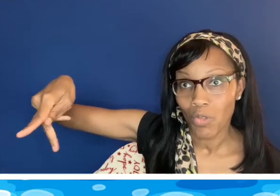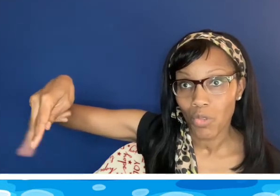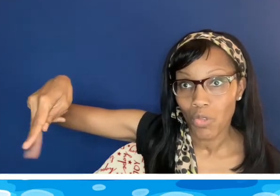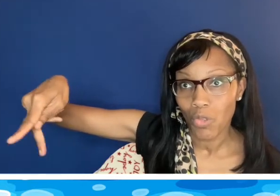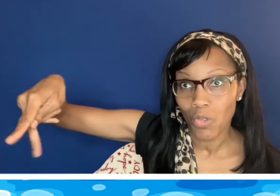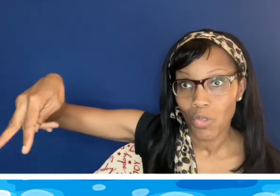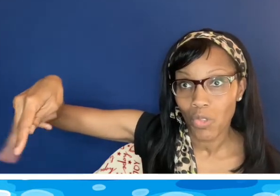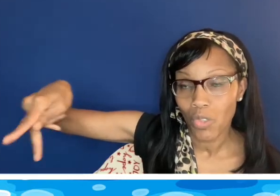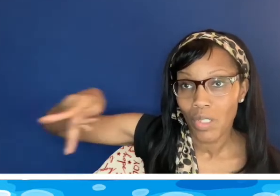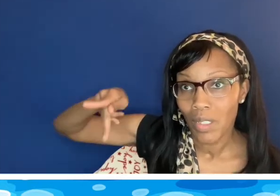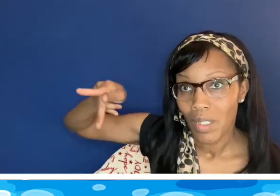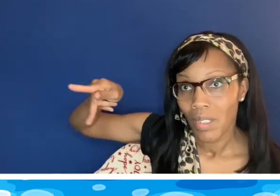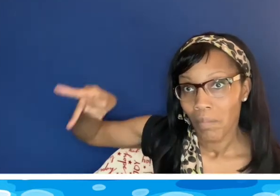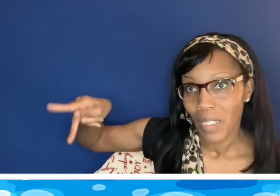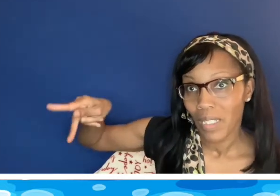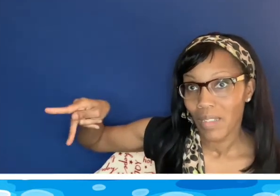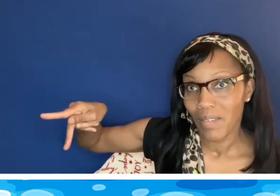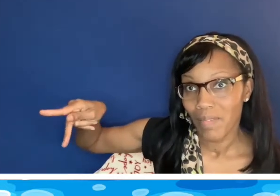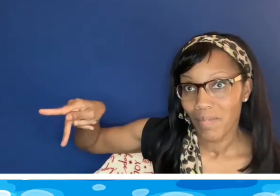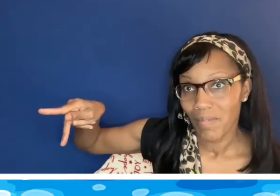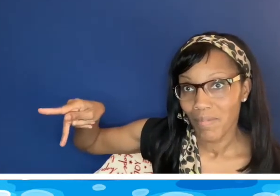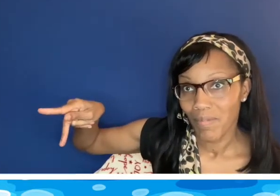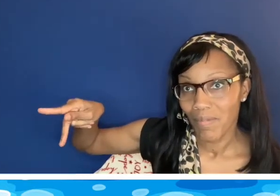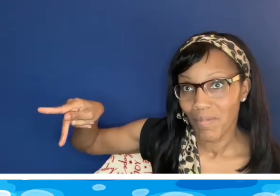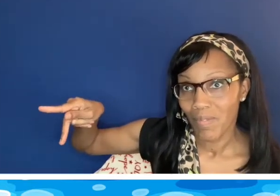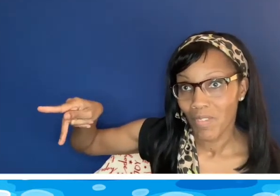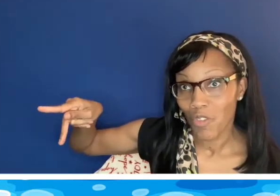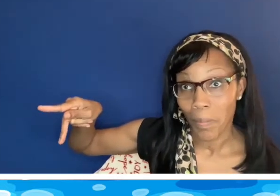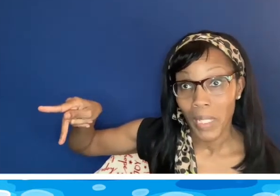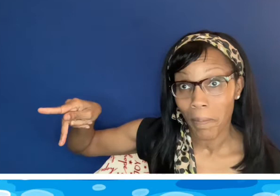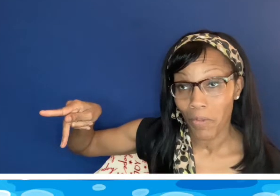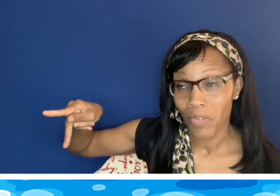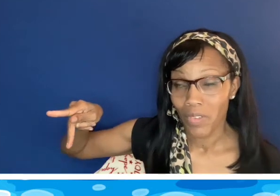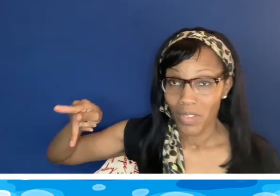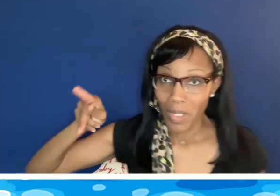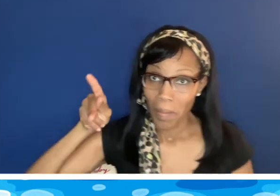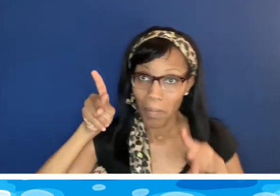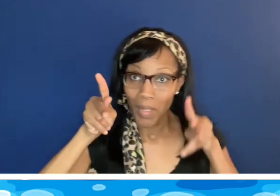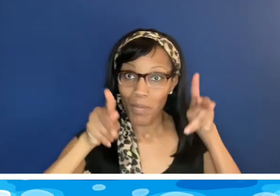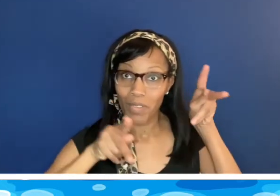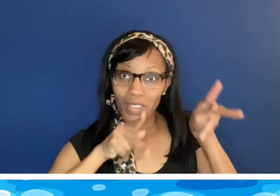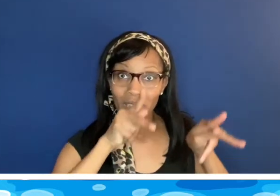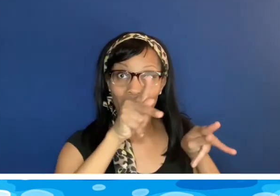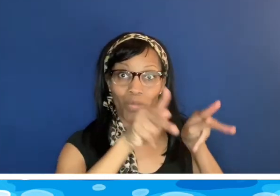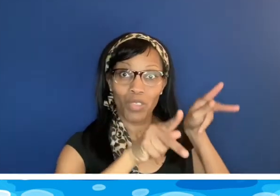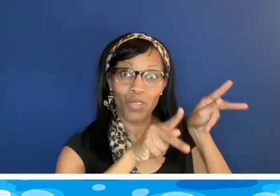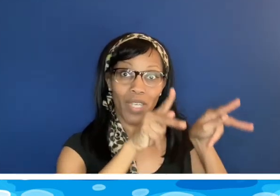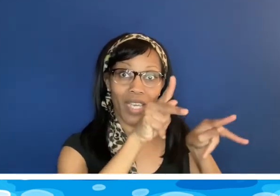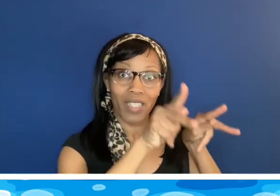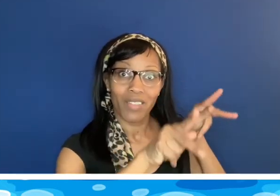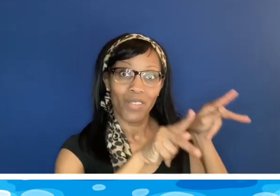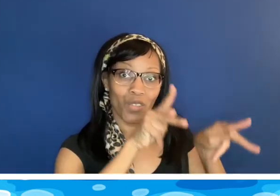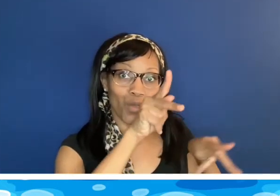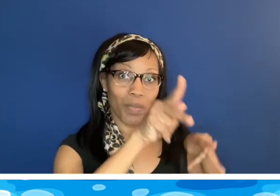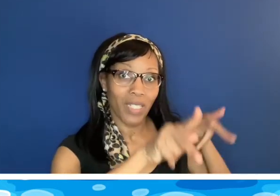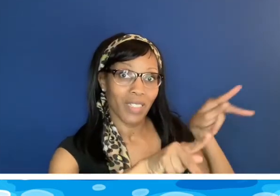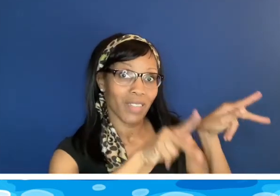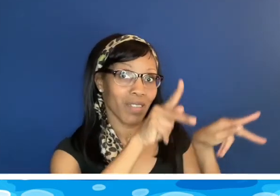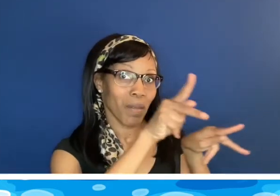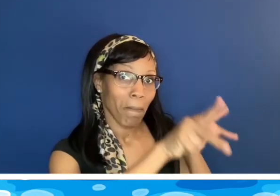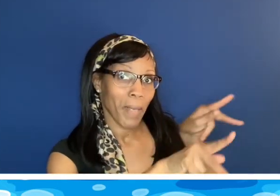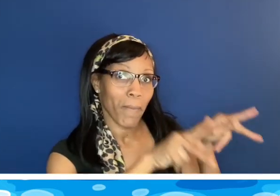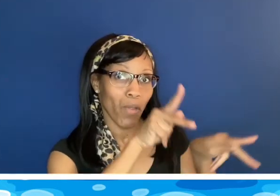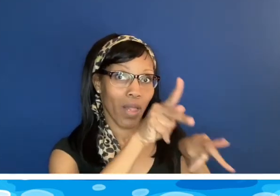P for people, people is this with 2 K's or 2